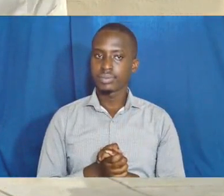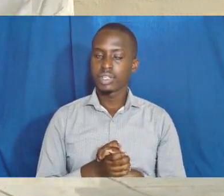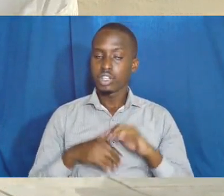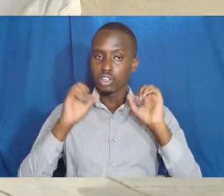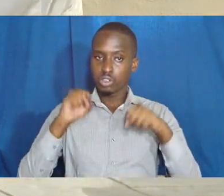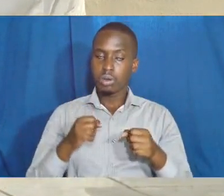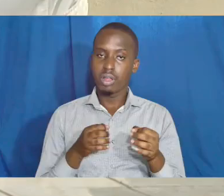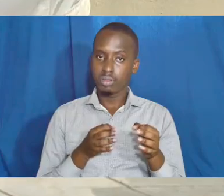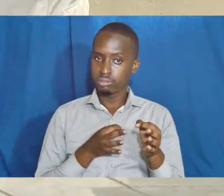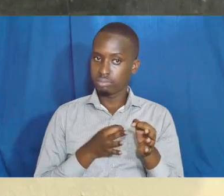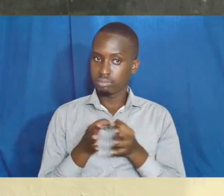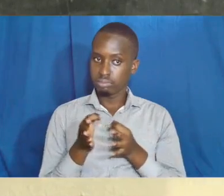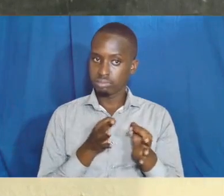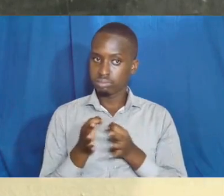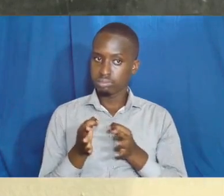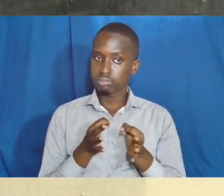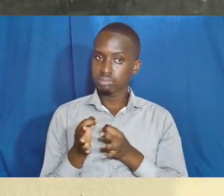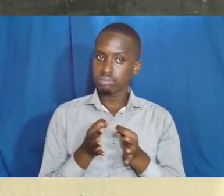that determine